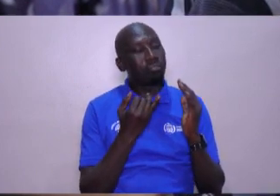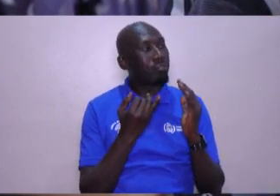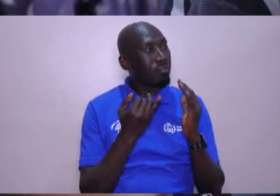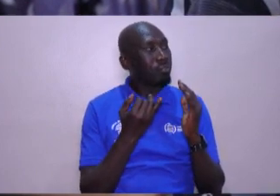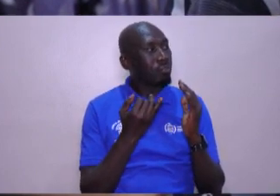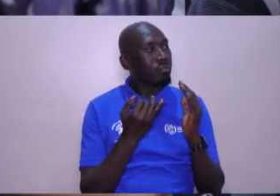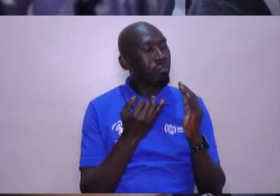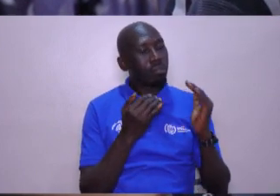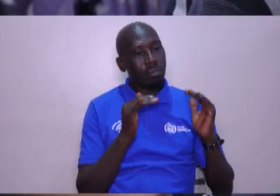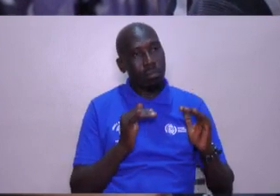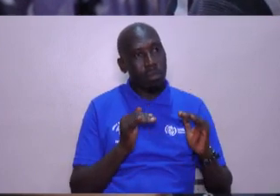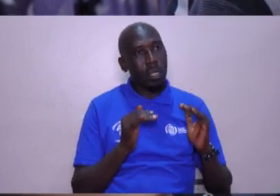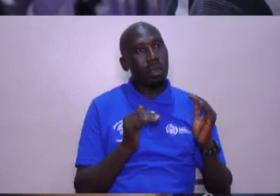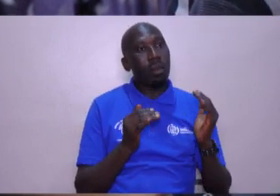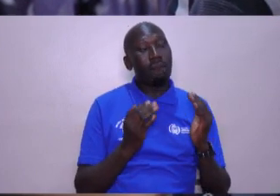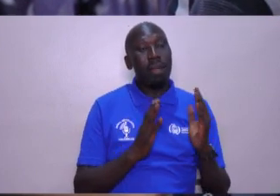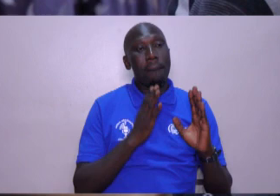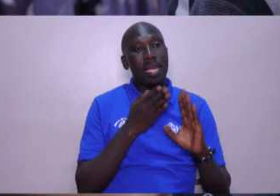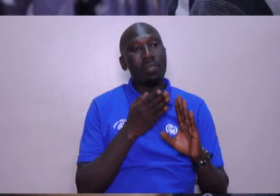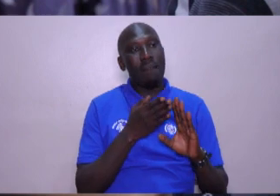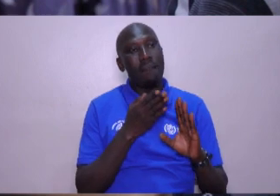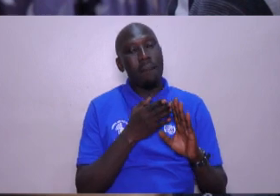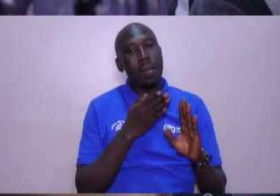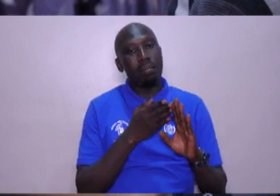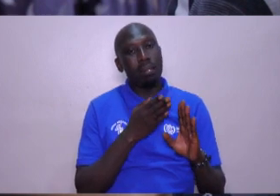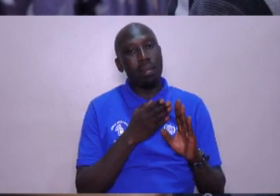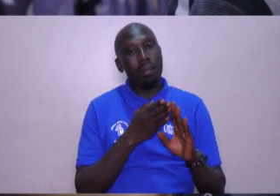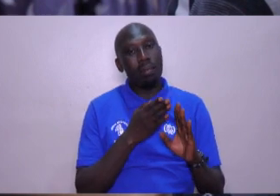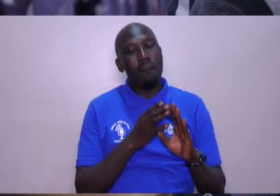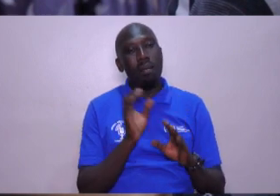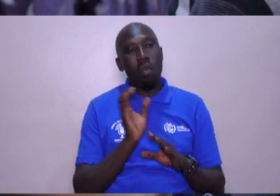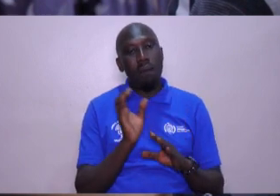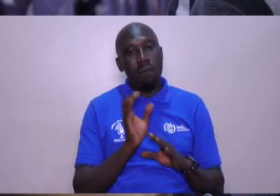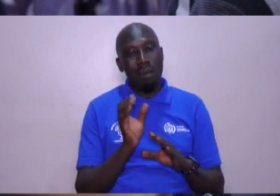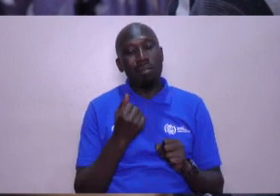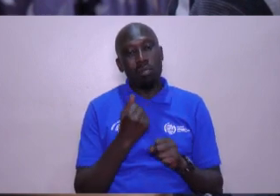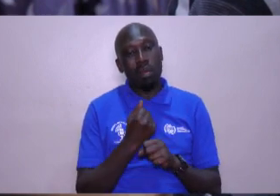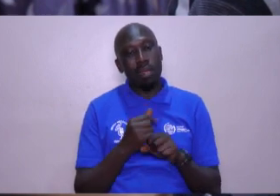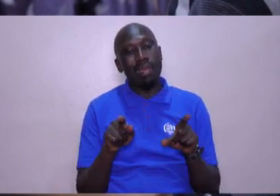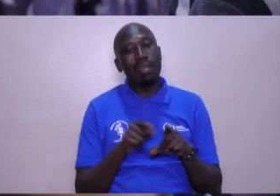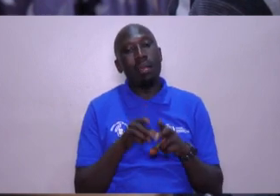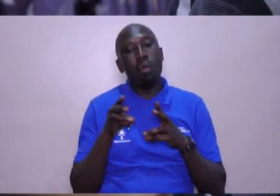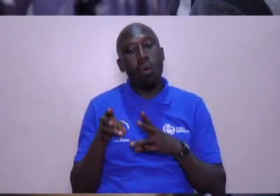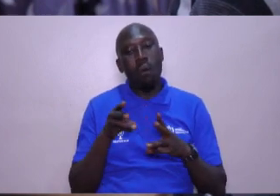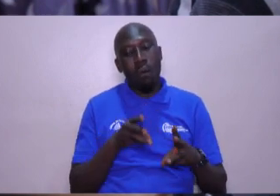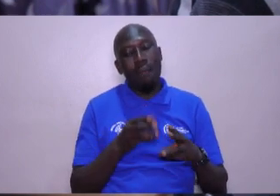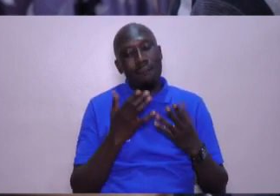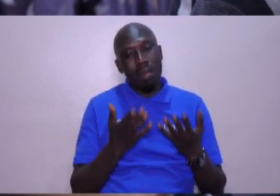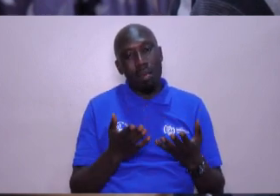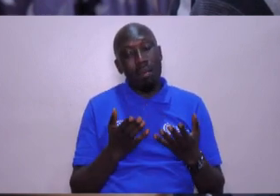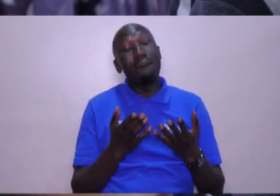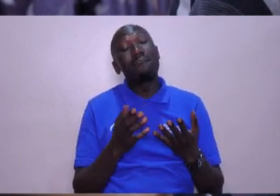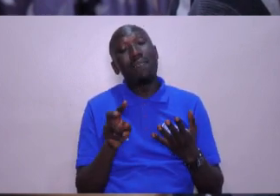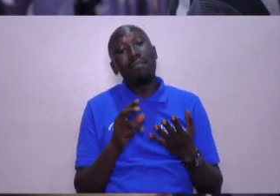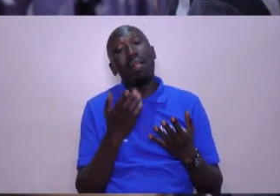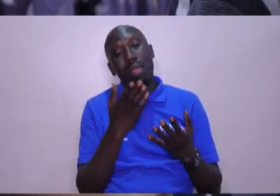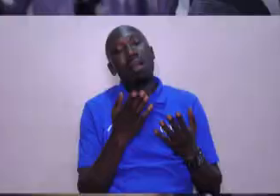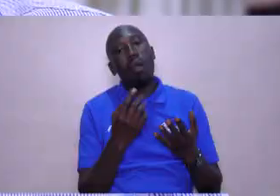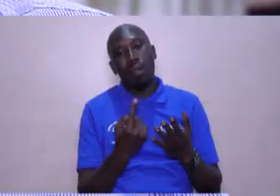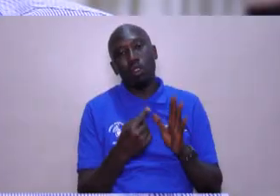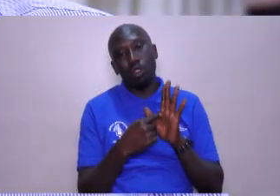Okay. For this particular course, you don't have to do it the way you it is like there, but just to